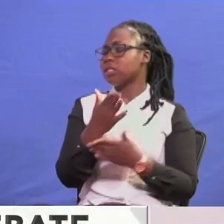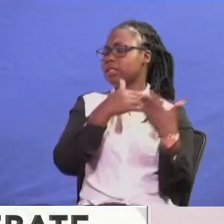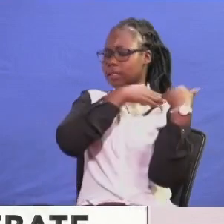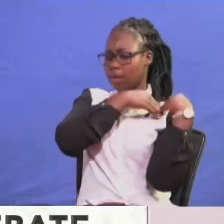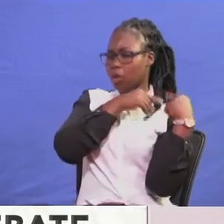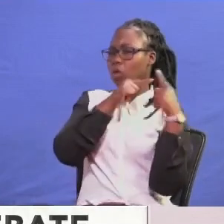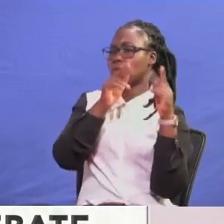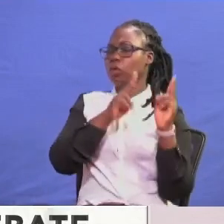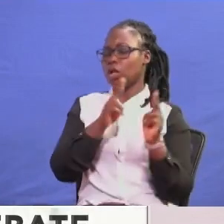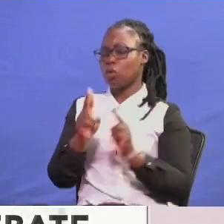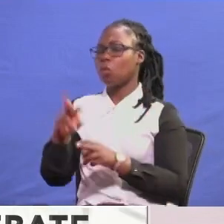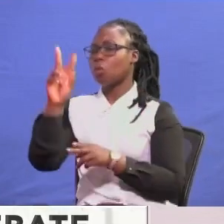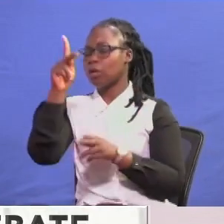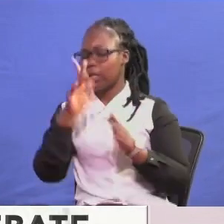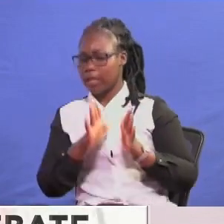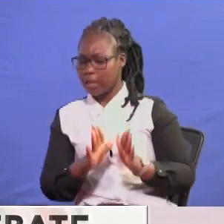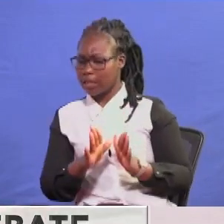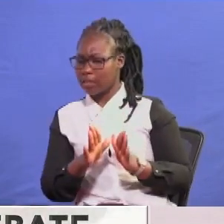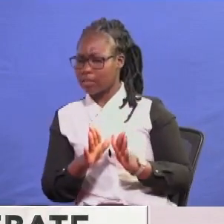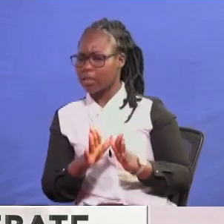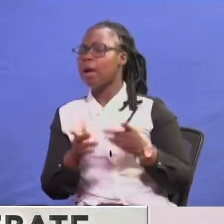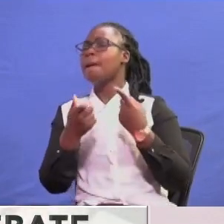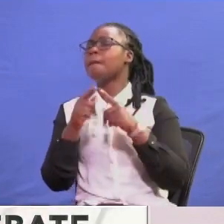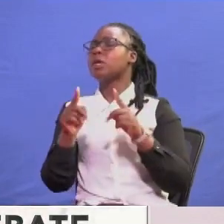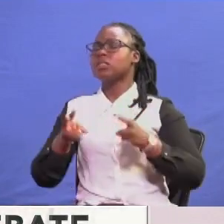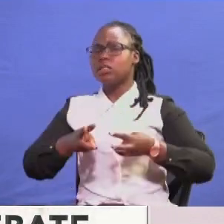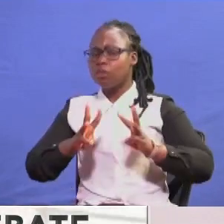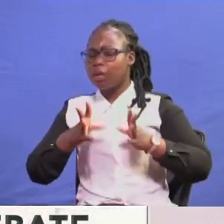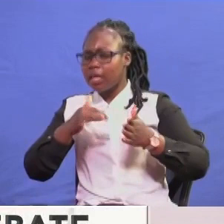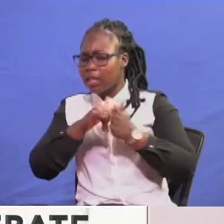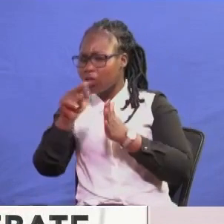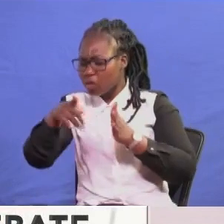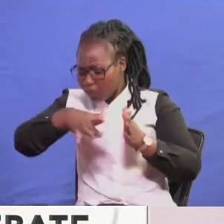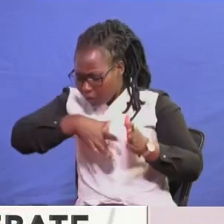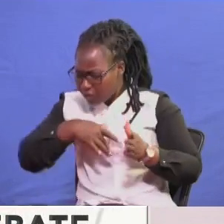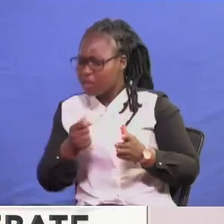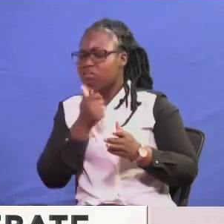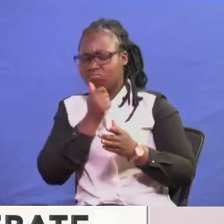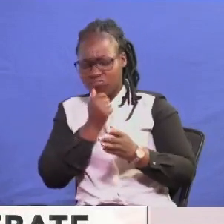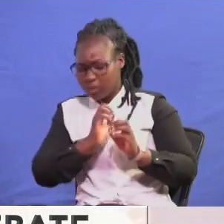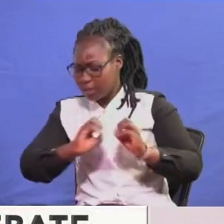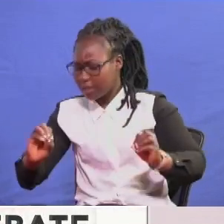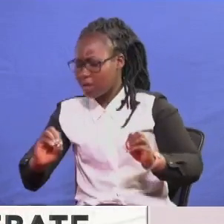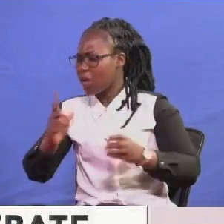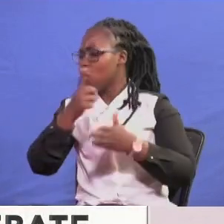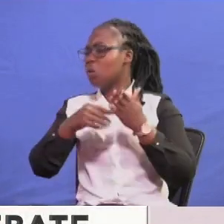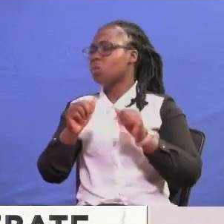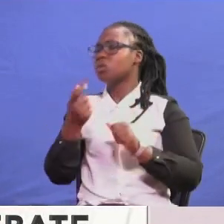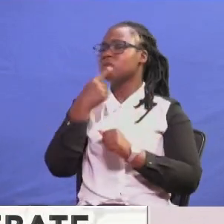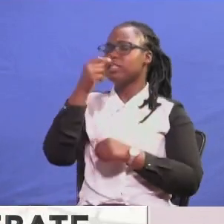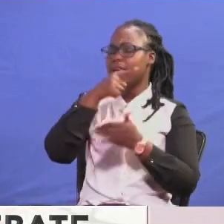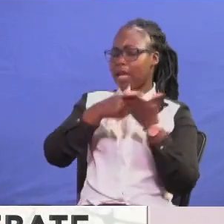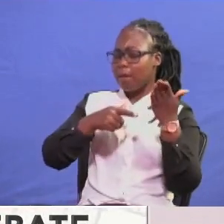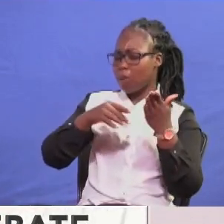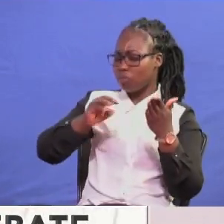common mwananchi. Well, the virtue that you don't feel disappointed, what does it say about our